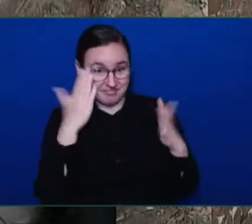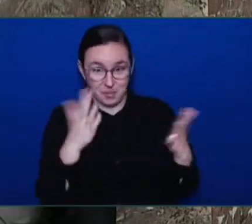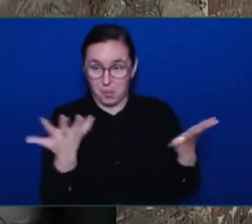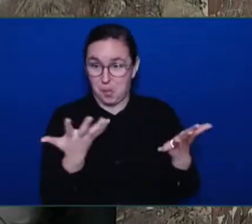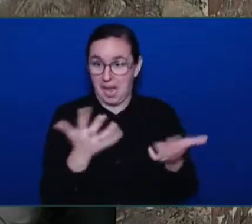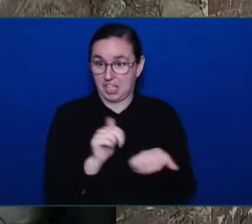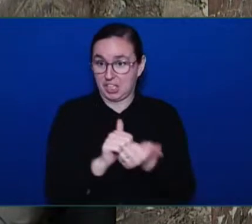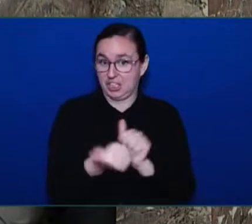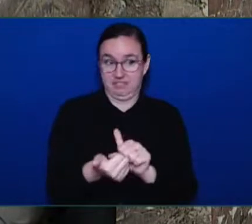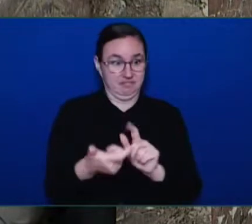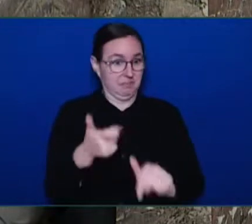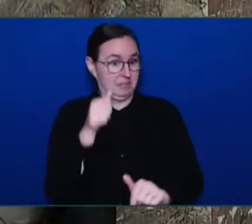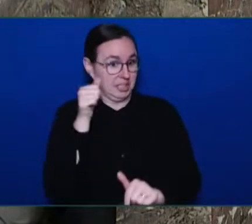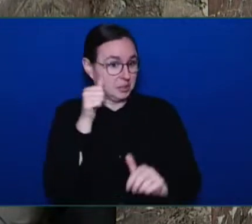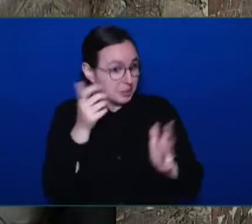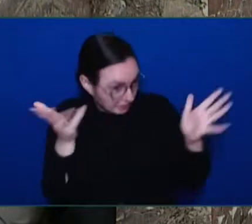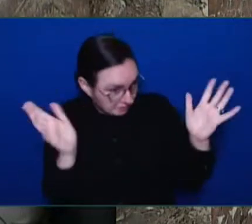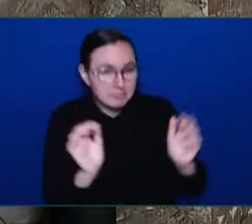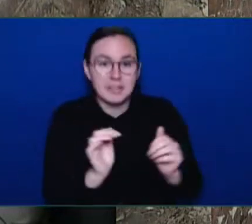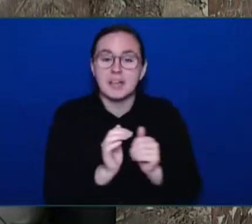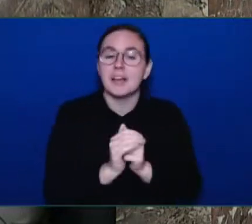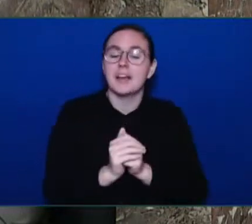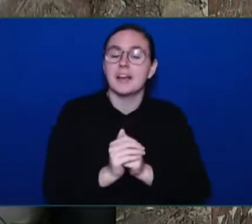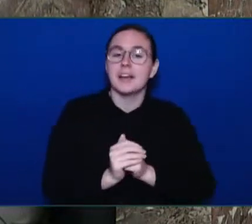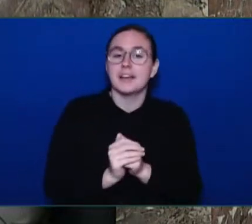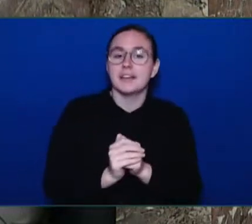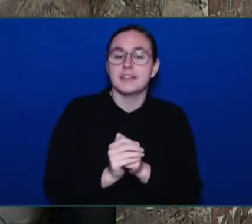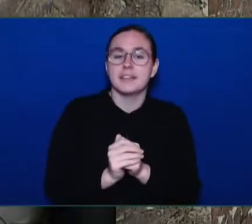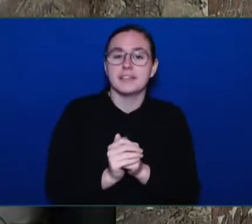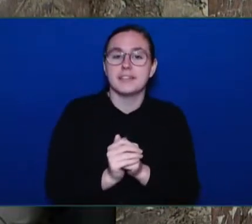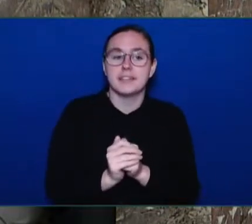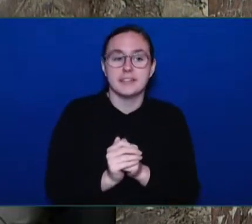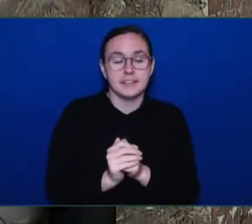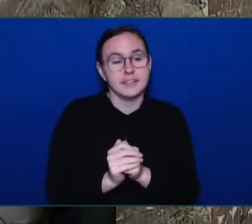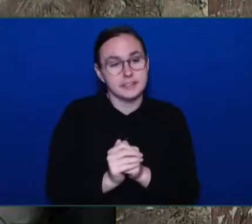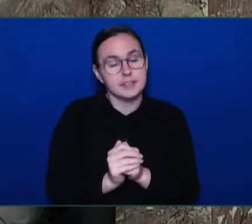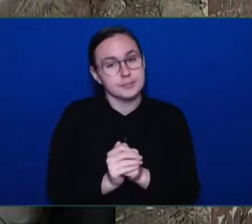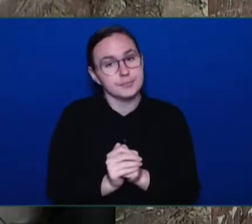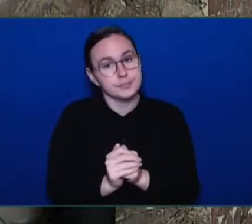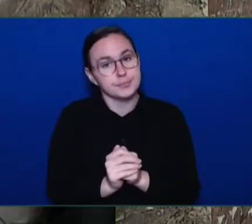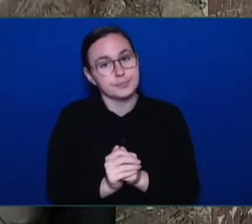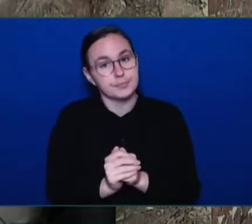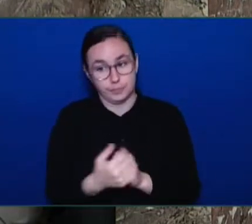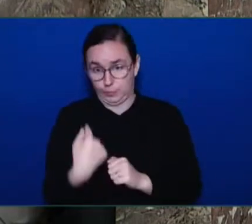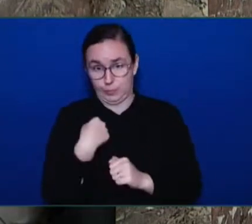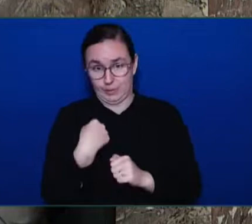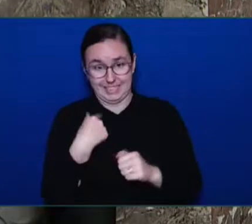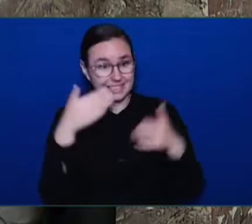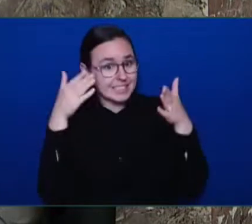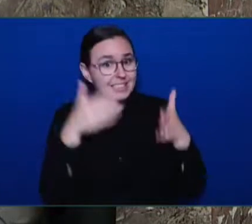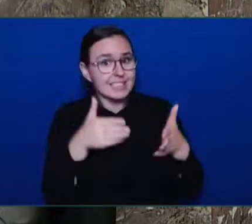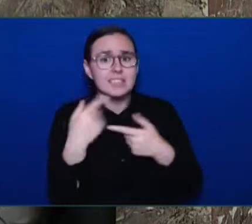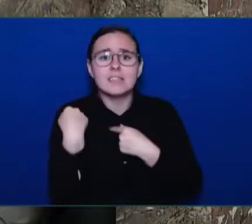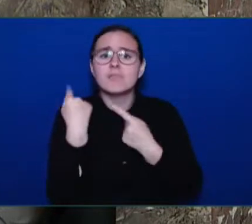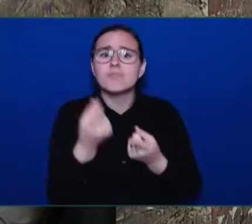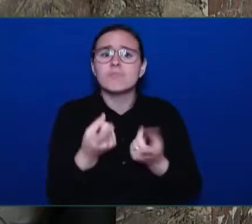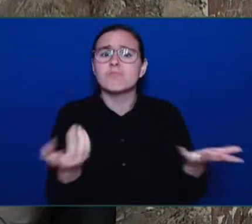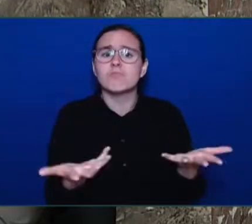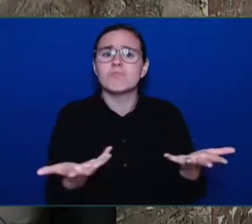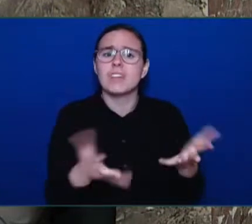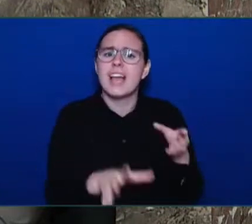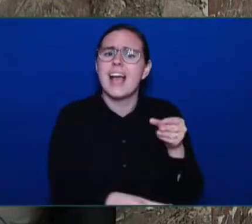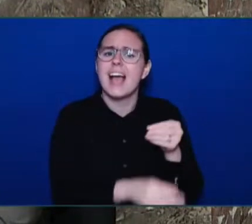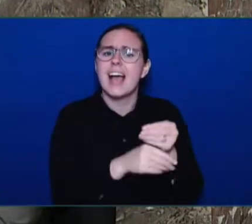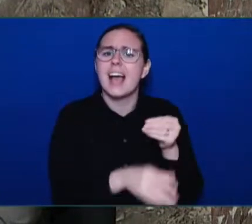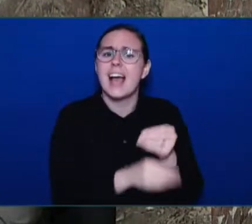Honourable Speaker, what we focused on is adding nursing positions, adding nurses. When I became Minister of Health, we